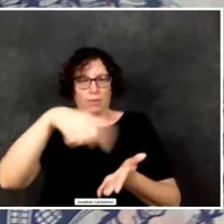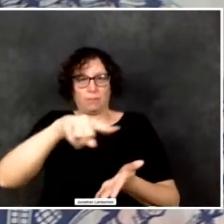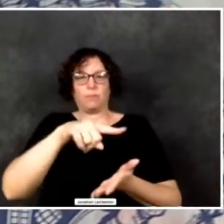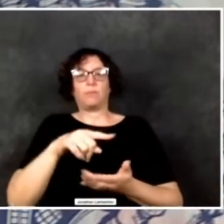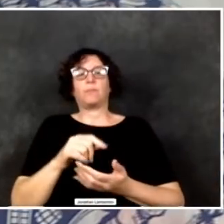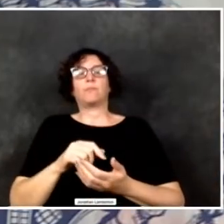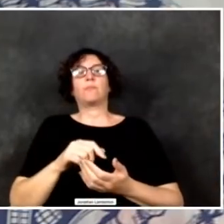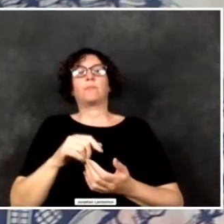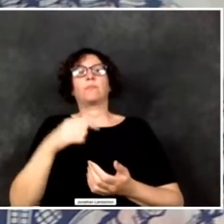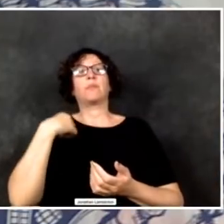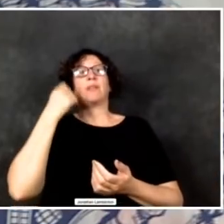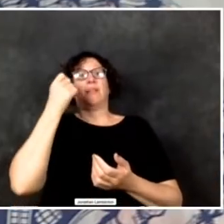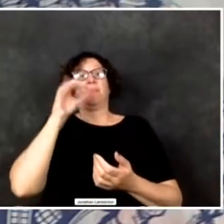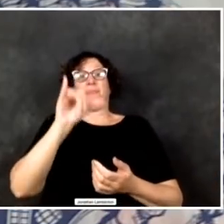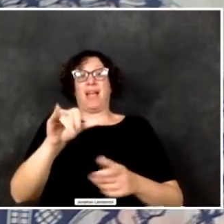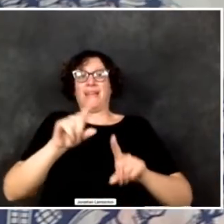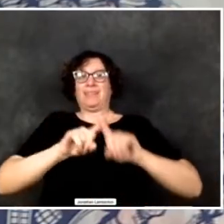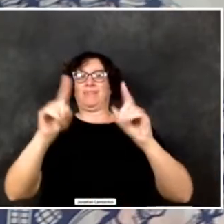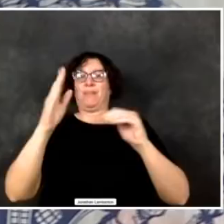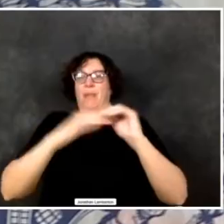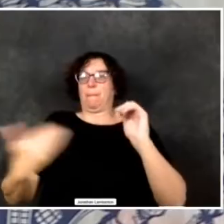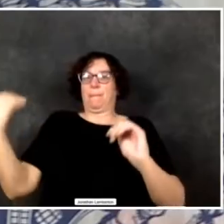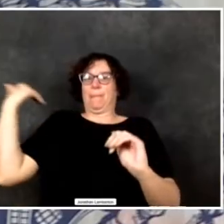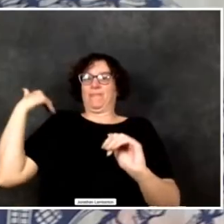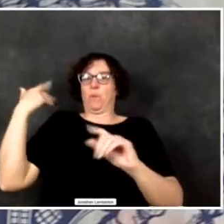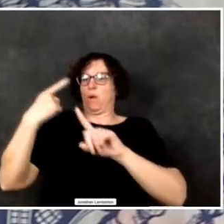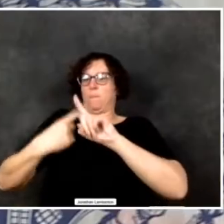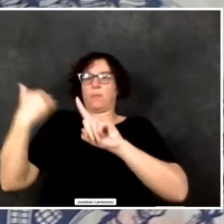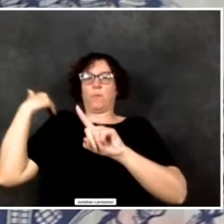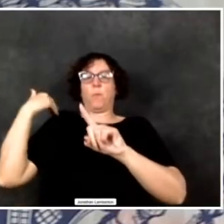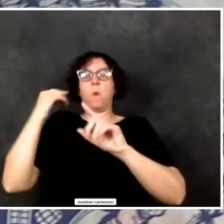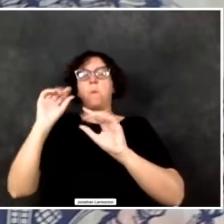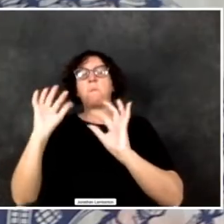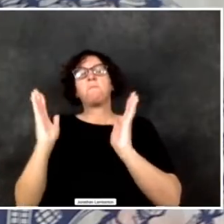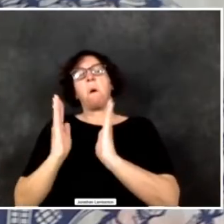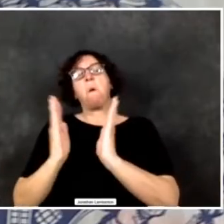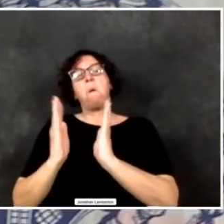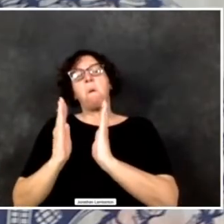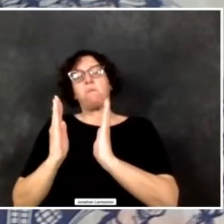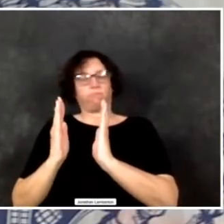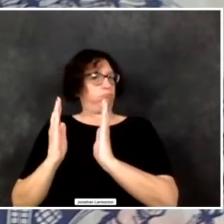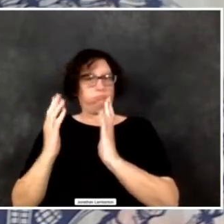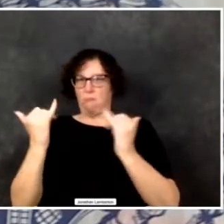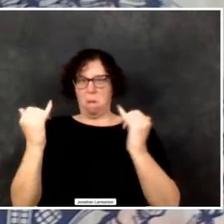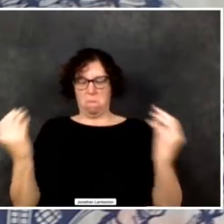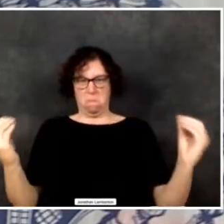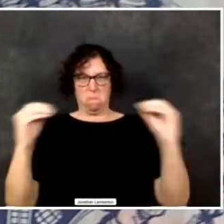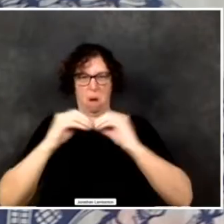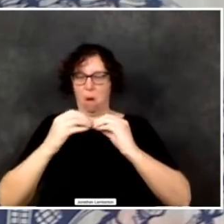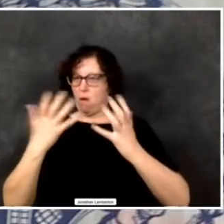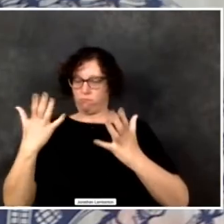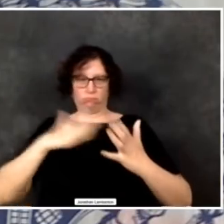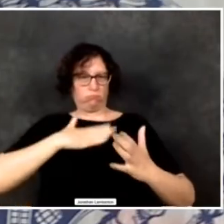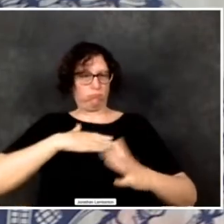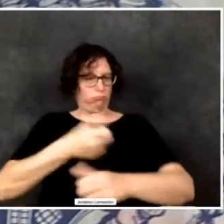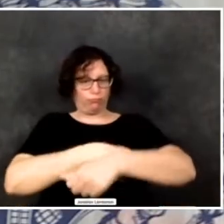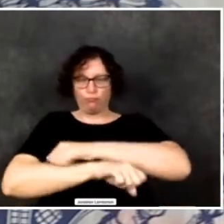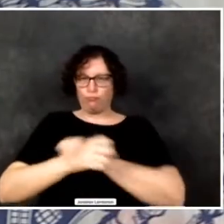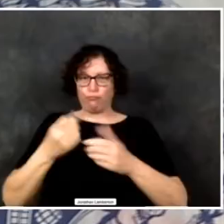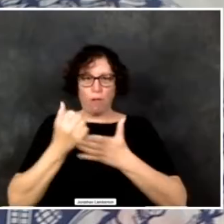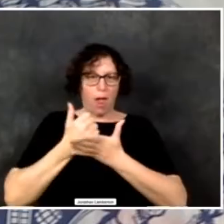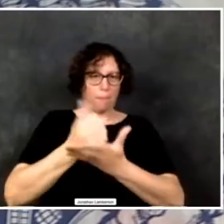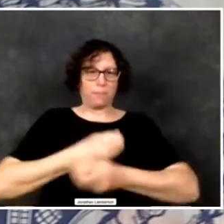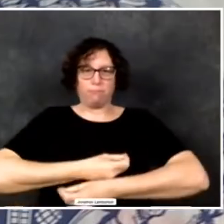to get the supply. There wasn't 300,000 iPads sitting around in a DOE warehouse. And as the chancellor keeps